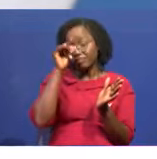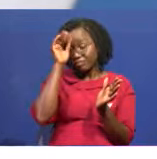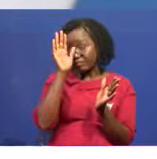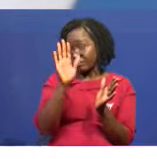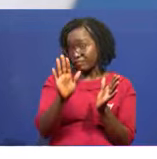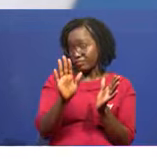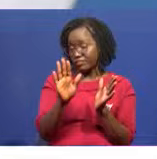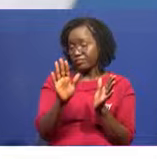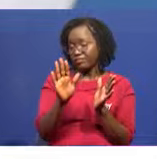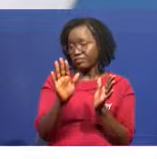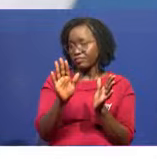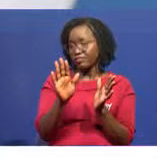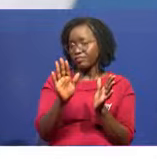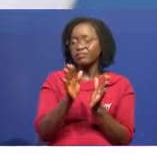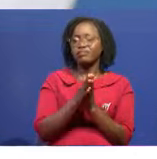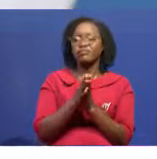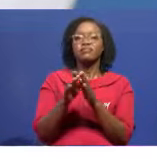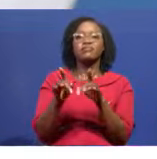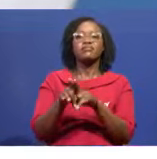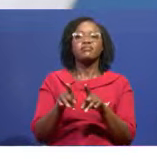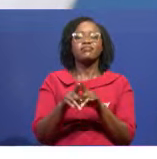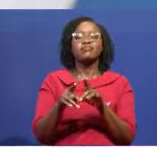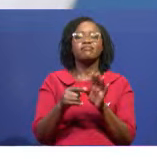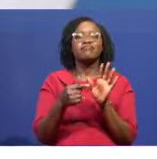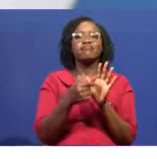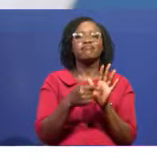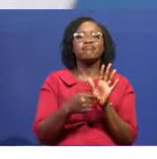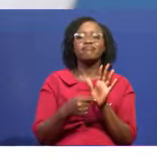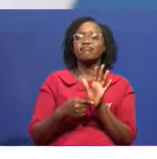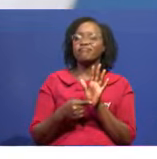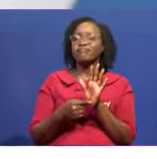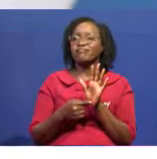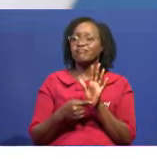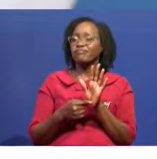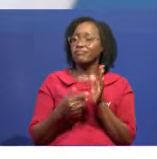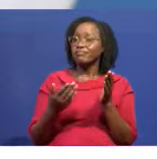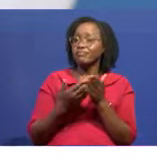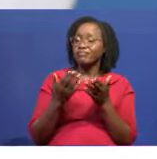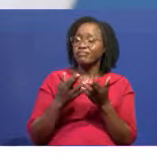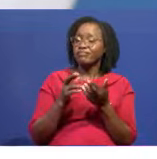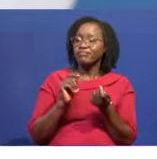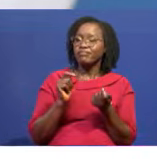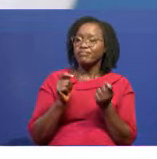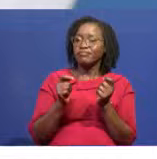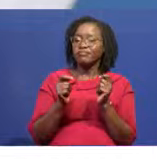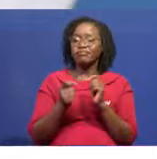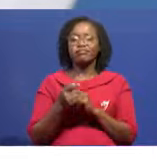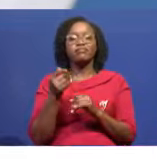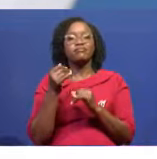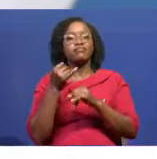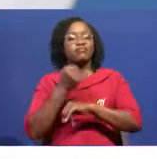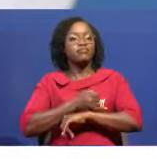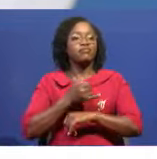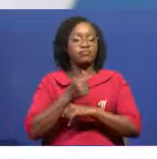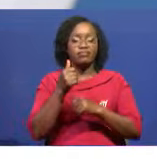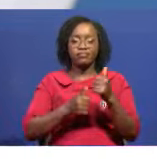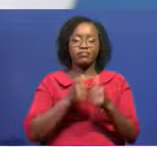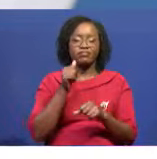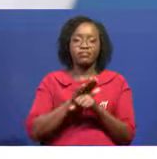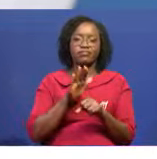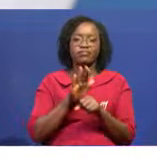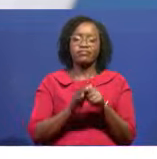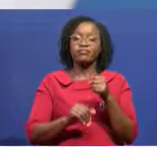government, and we'll be able to also point out areas that need refinement and which institutions need a lot